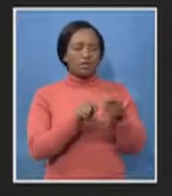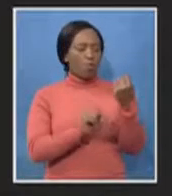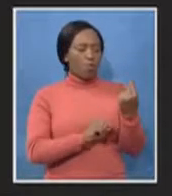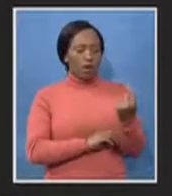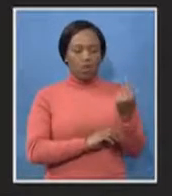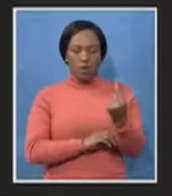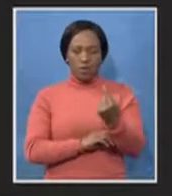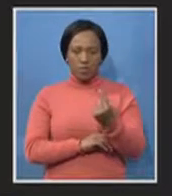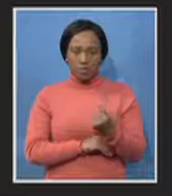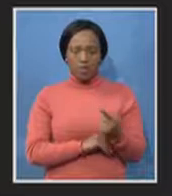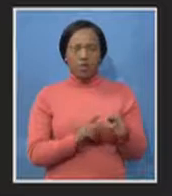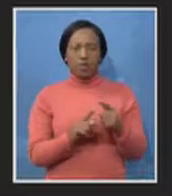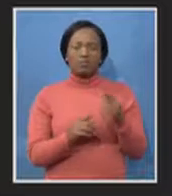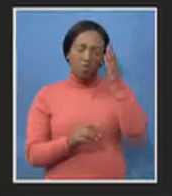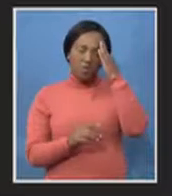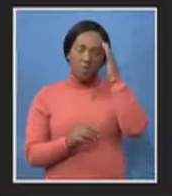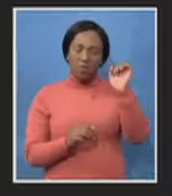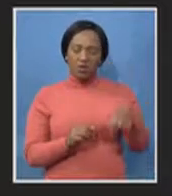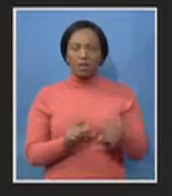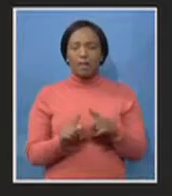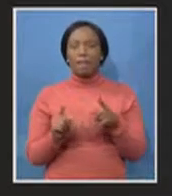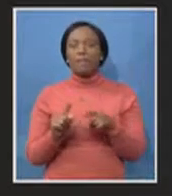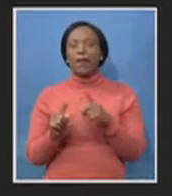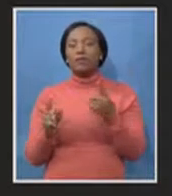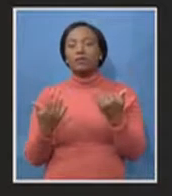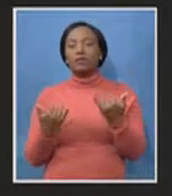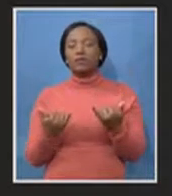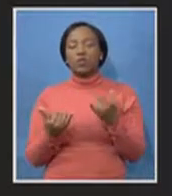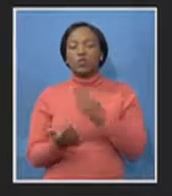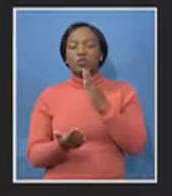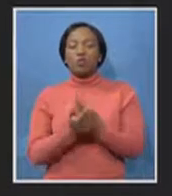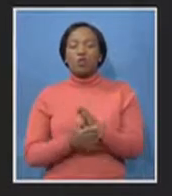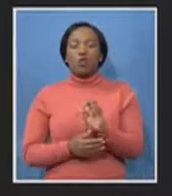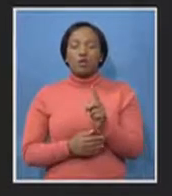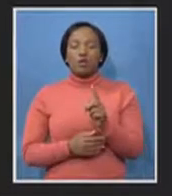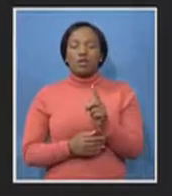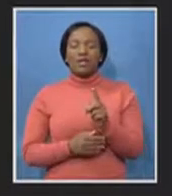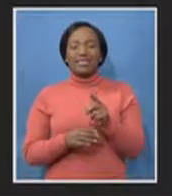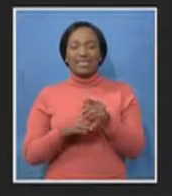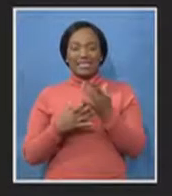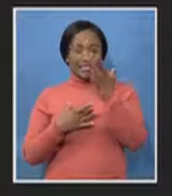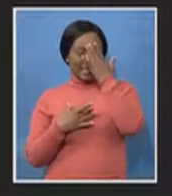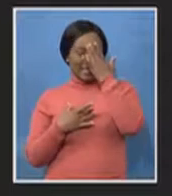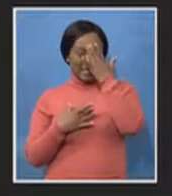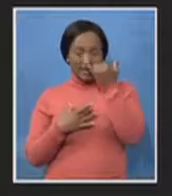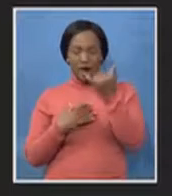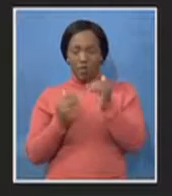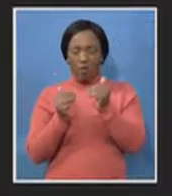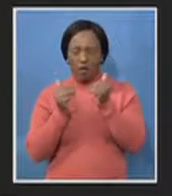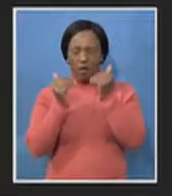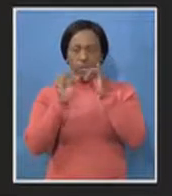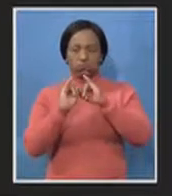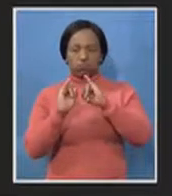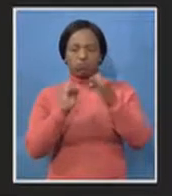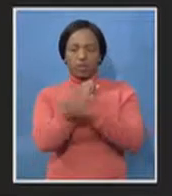However, you have to be sure that the prevalence of the disease is at a certain level in the country. So if the prevalence is high, that is the